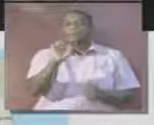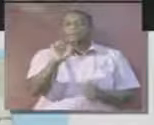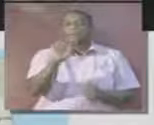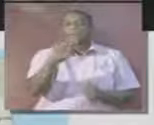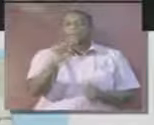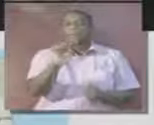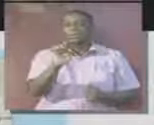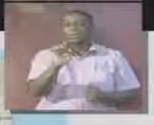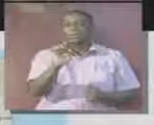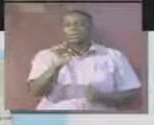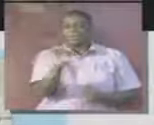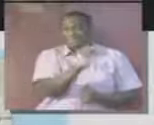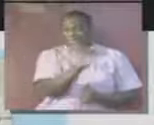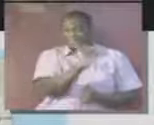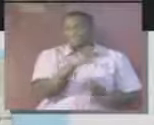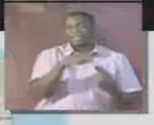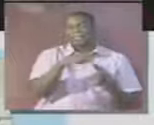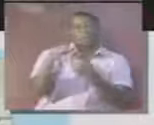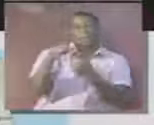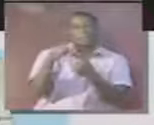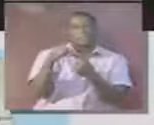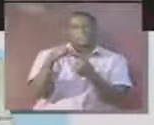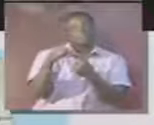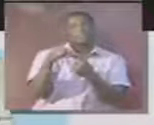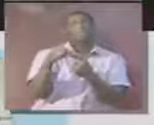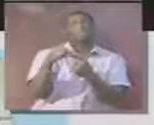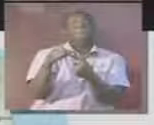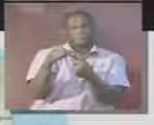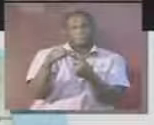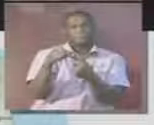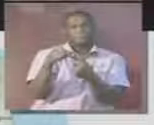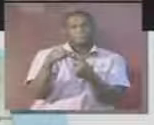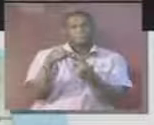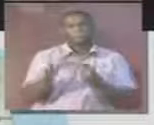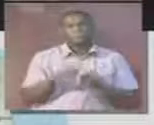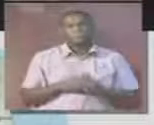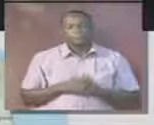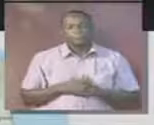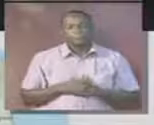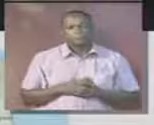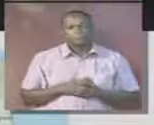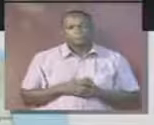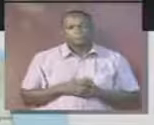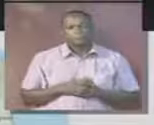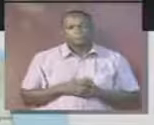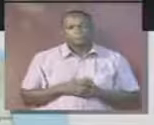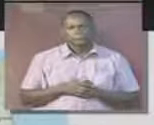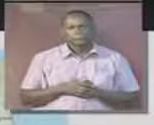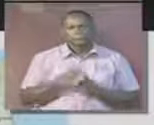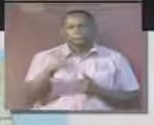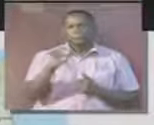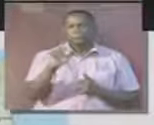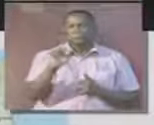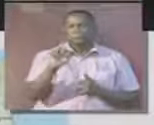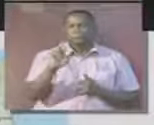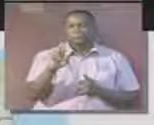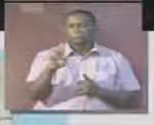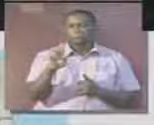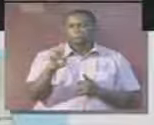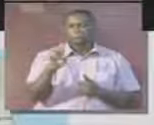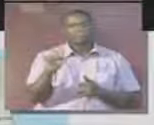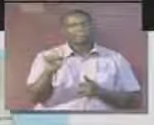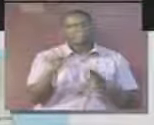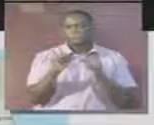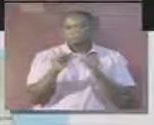East, so that's all the way along that east-west corridor, having lots of cases. Then Caroni, with its sort of continuing